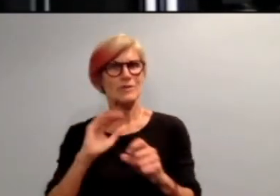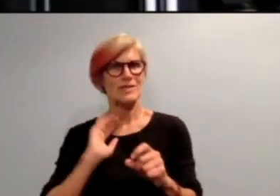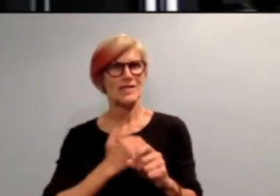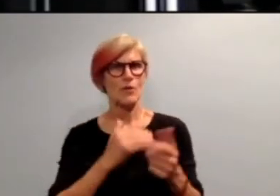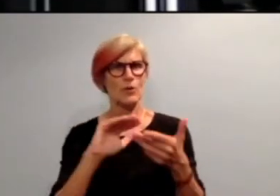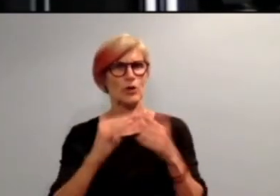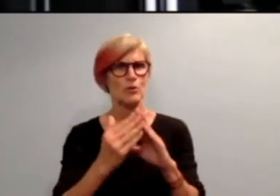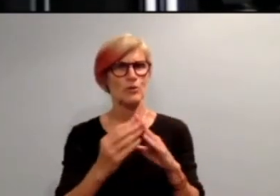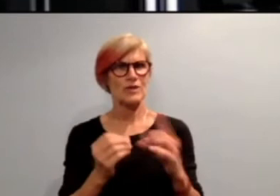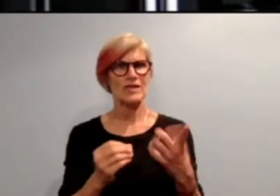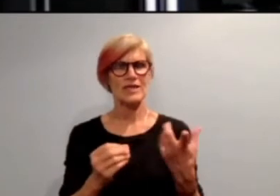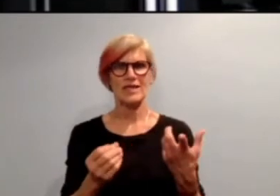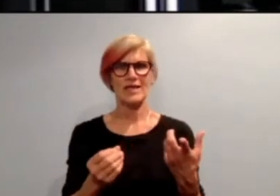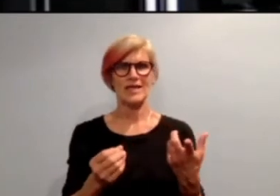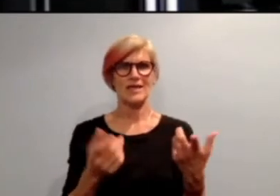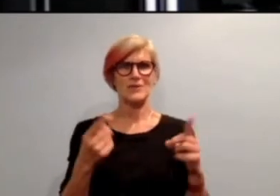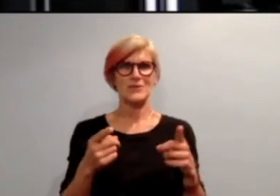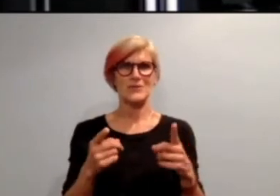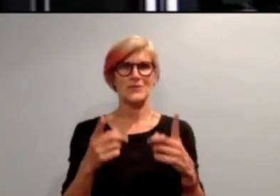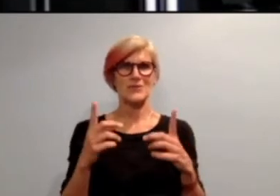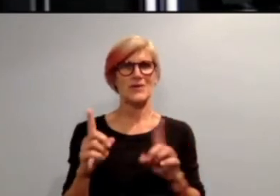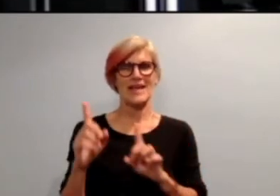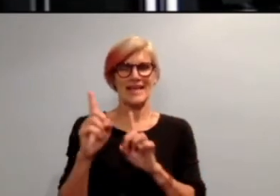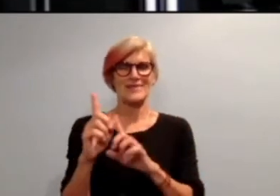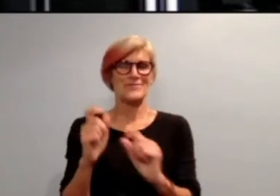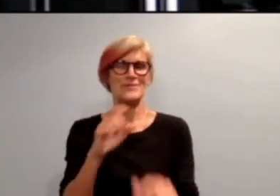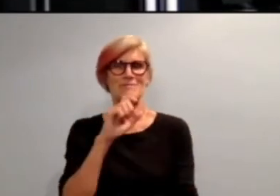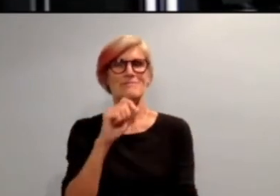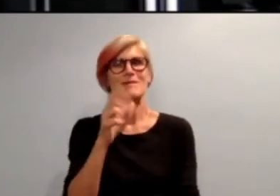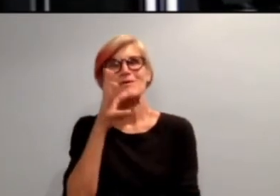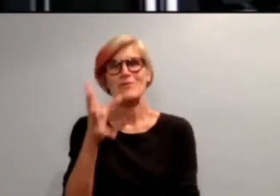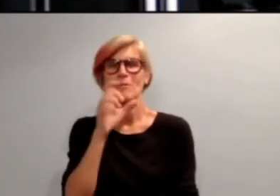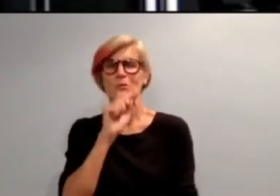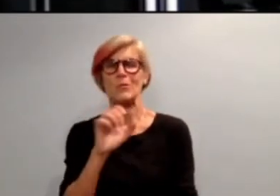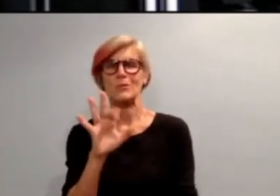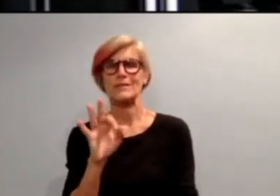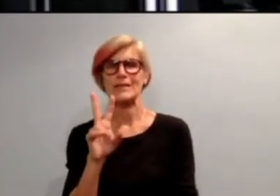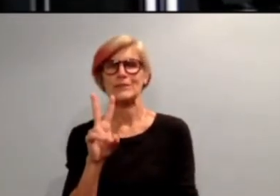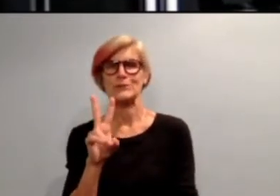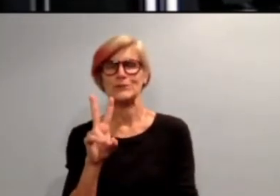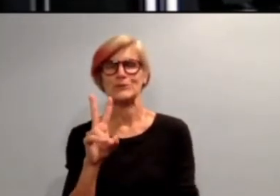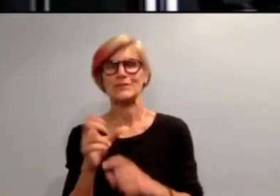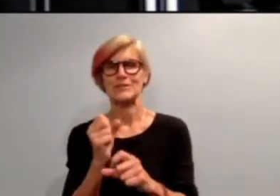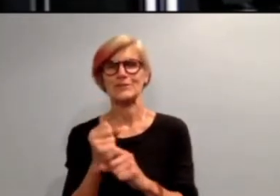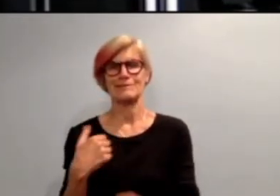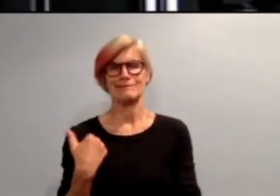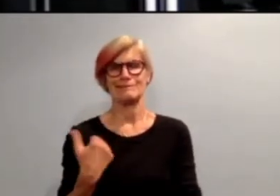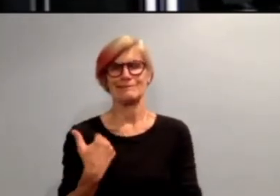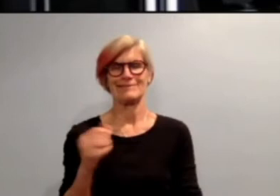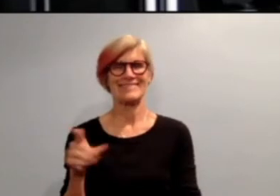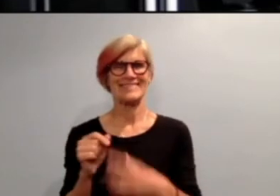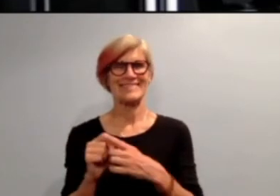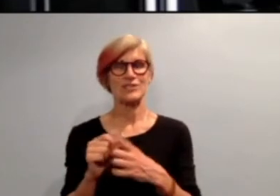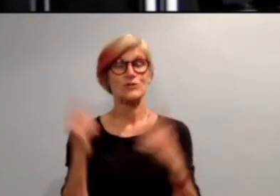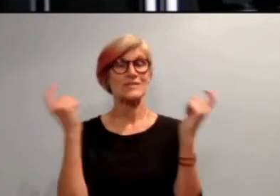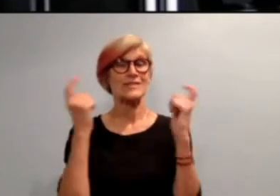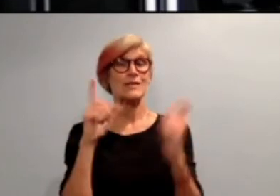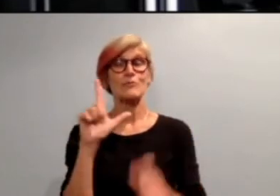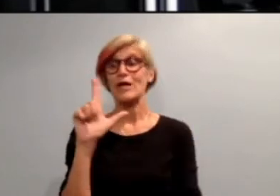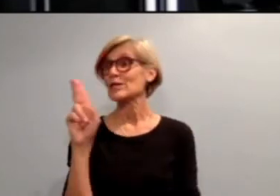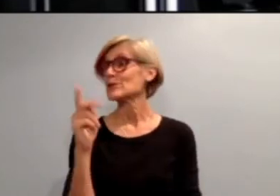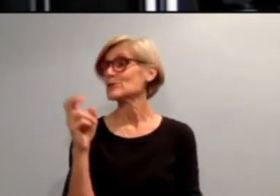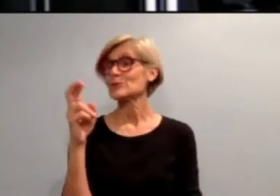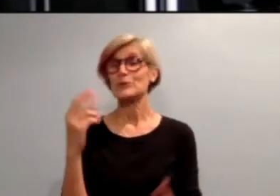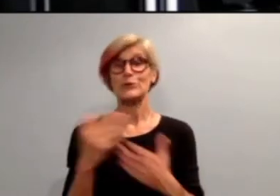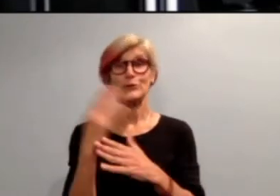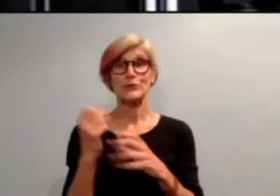as I gathered with my 92-year young grandmother to celebrate the Lunar New Year, she told me that she was afraid, not